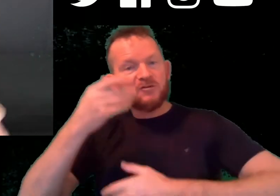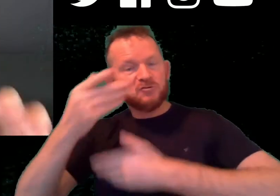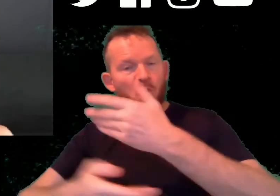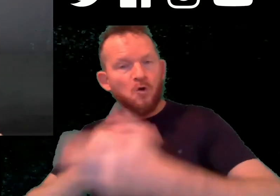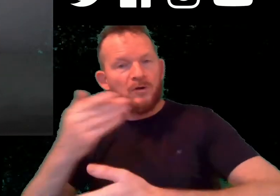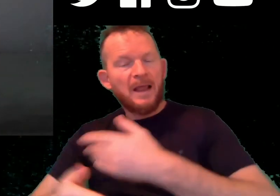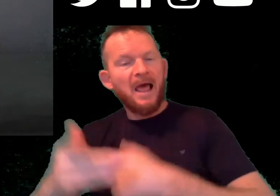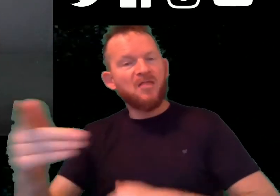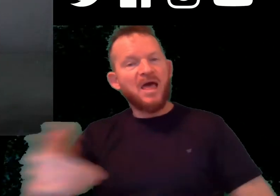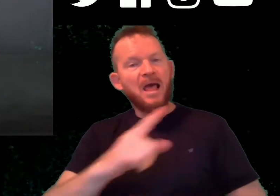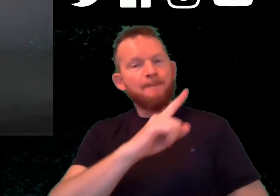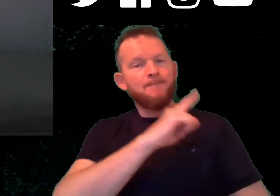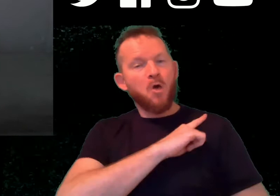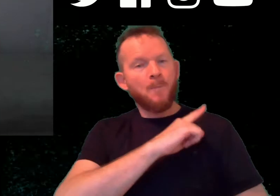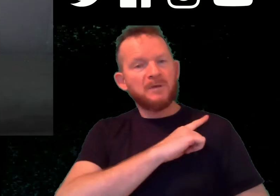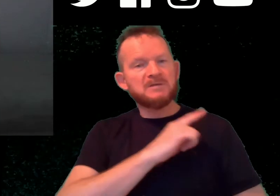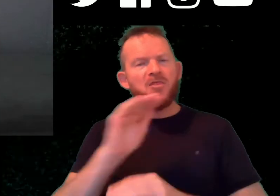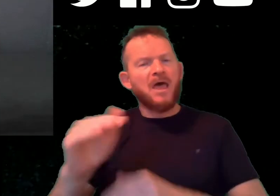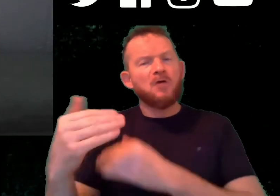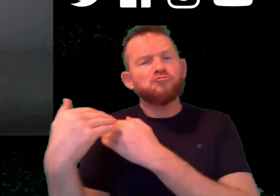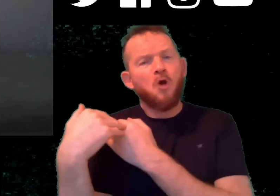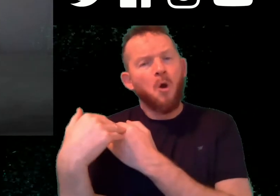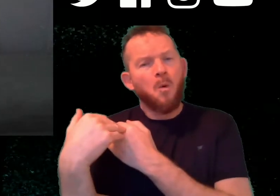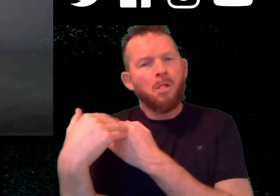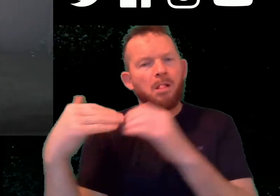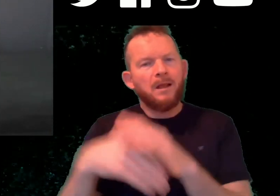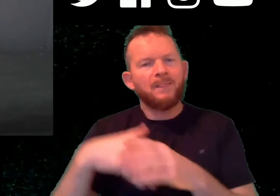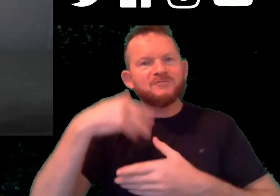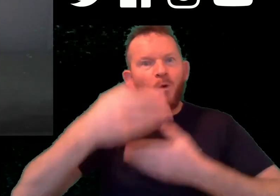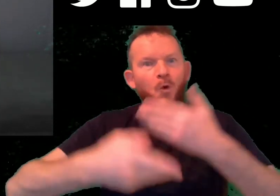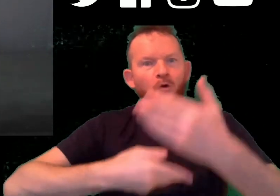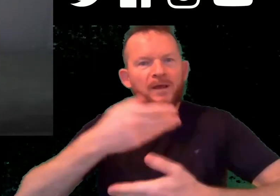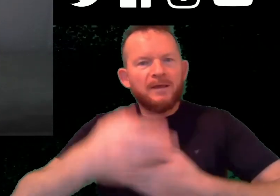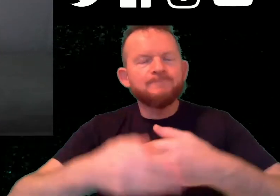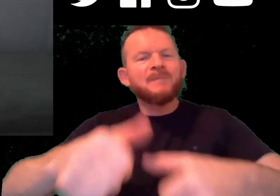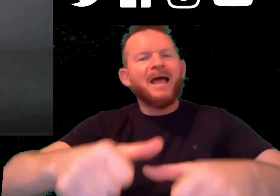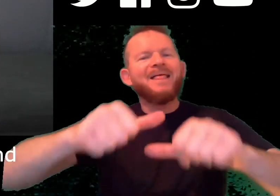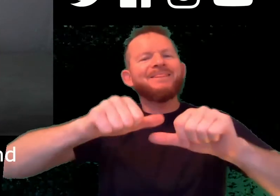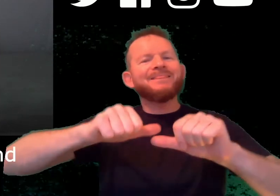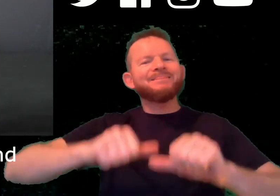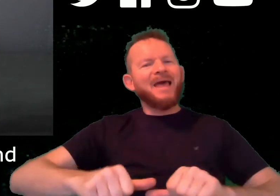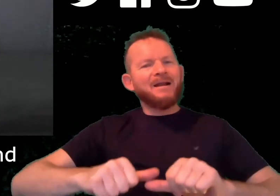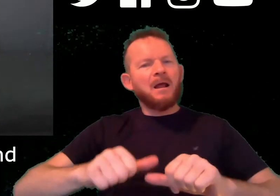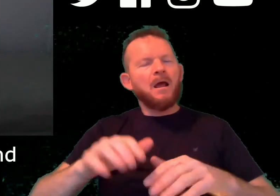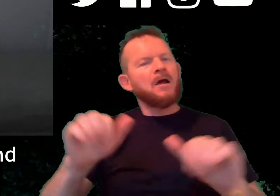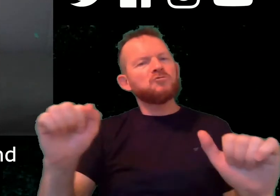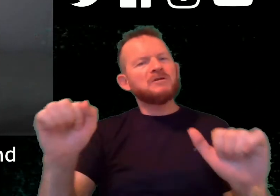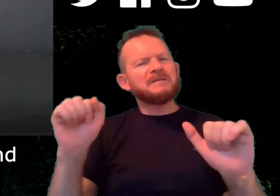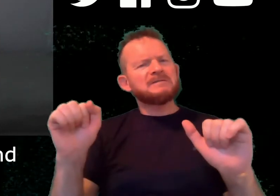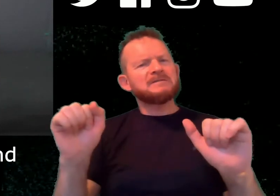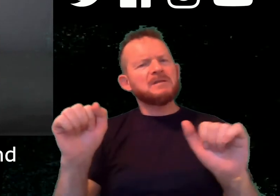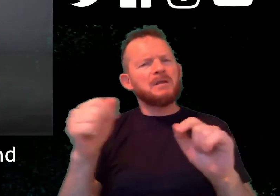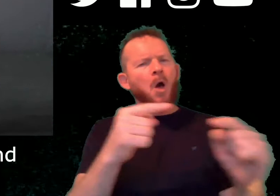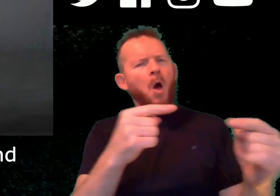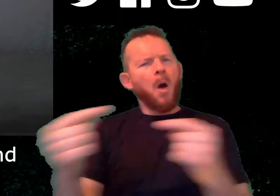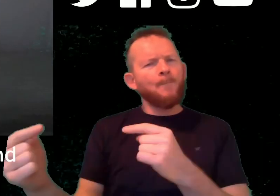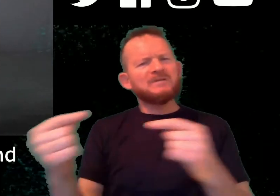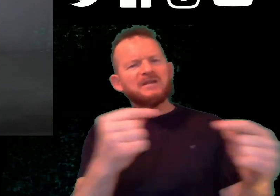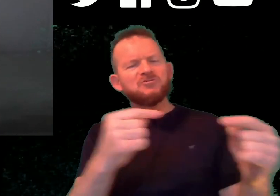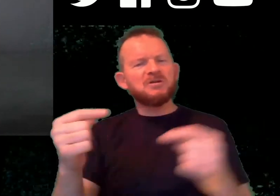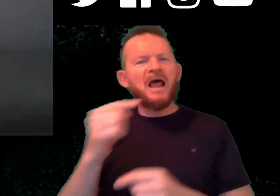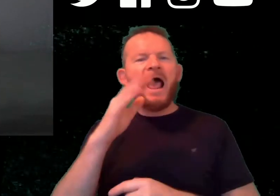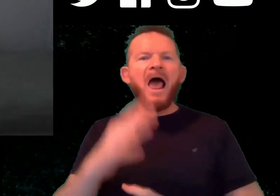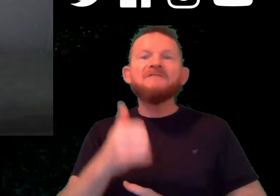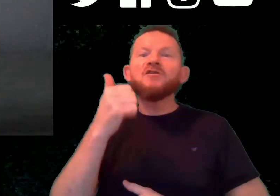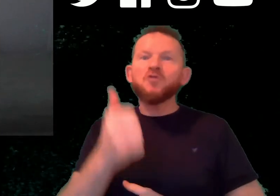with others in the story, and what their purpose and role was within the story itself. Then it was about adding some kind of resistance or